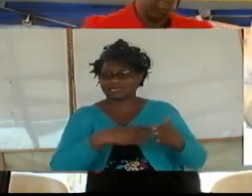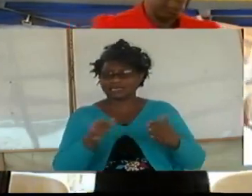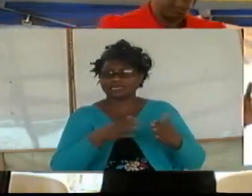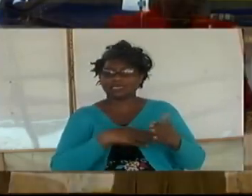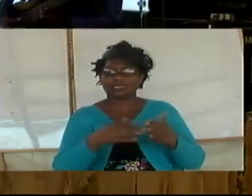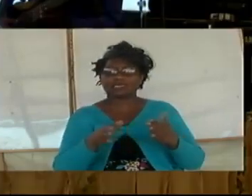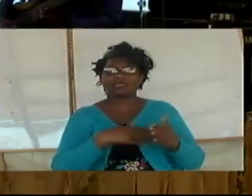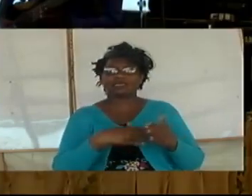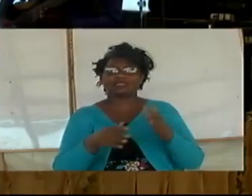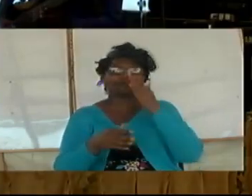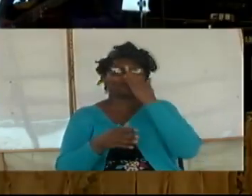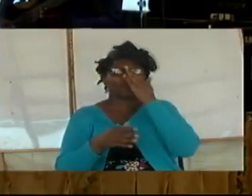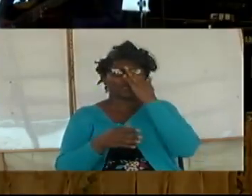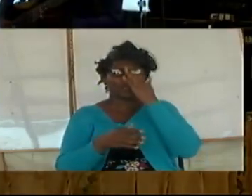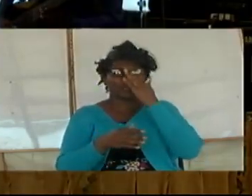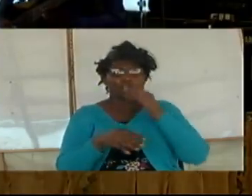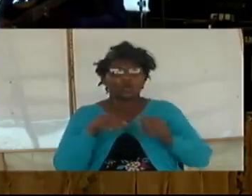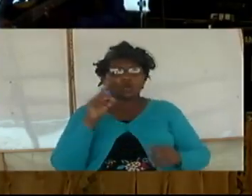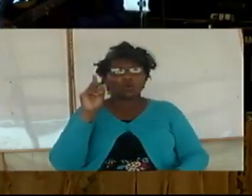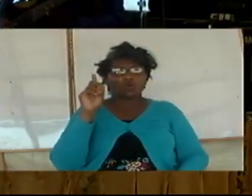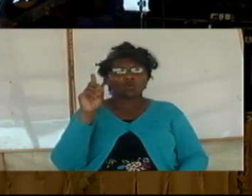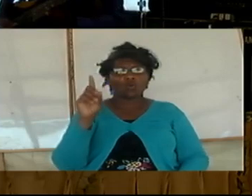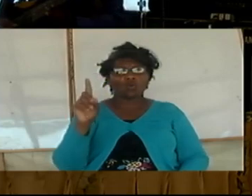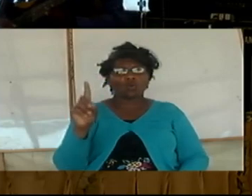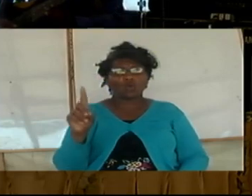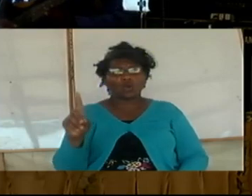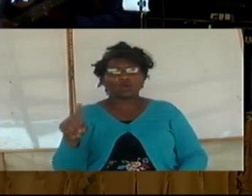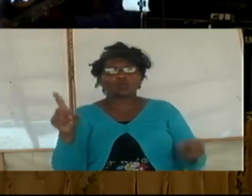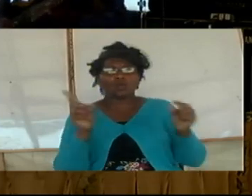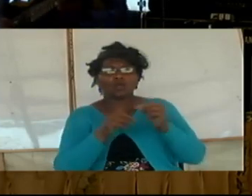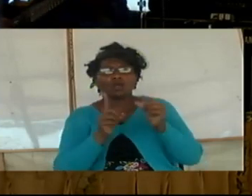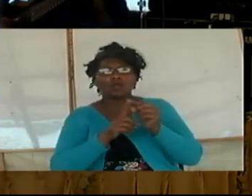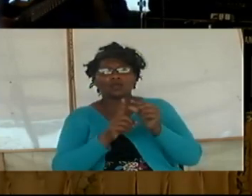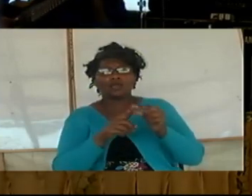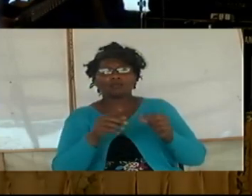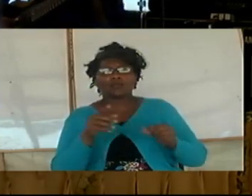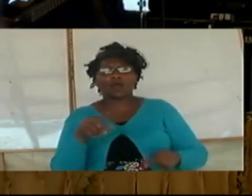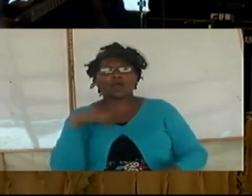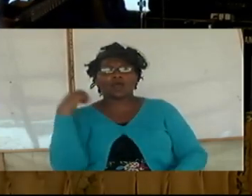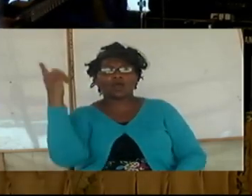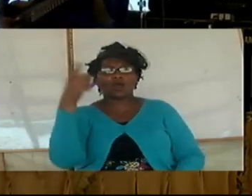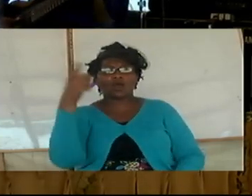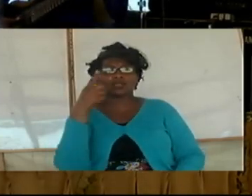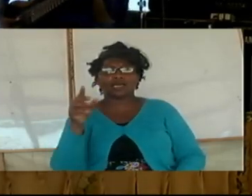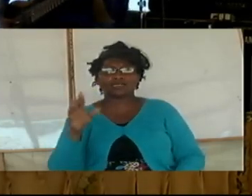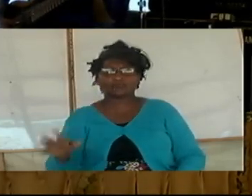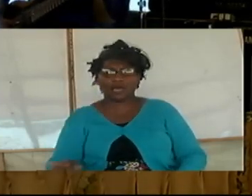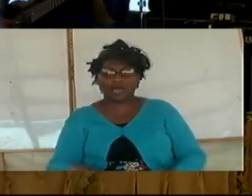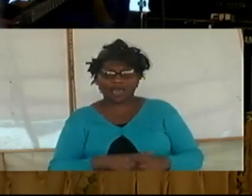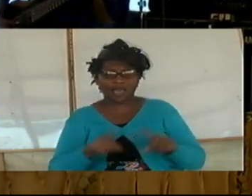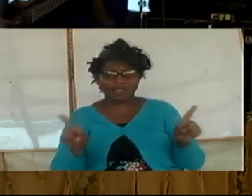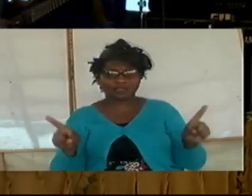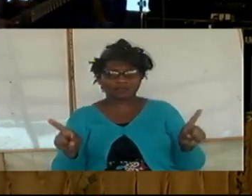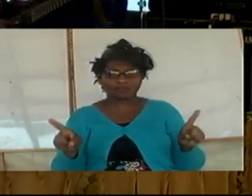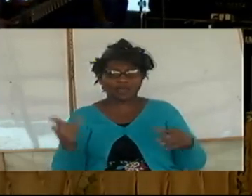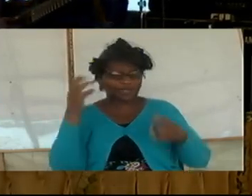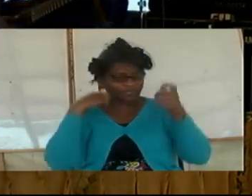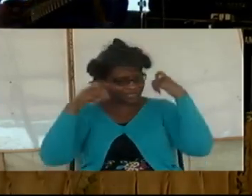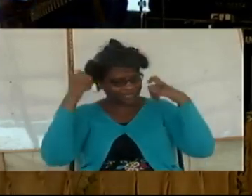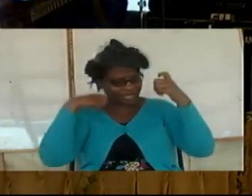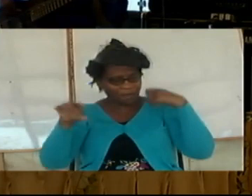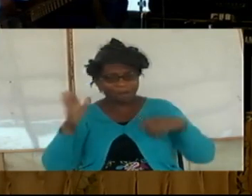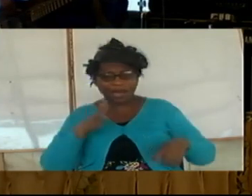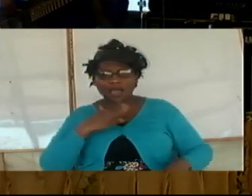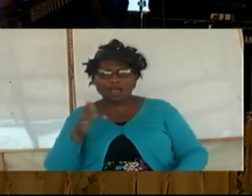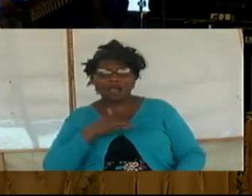Hallelujah, hallelujah. Go ahead, worship, worship, sing and give him glory. Hallelujah.